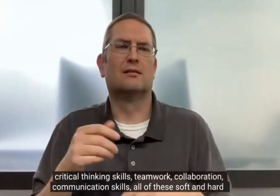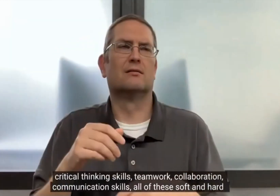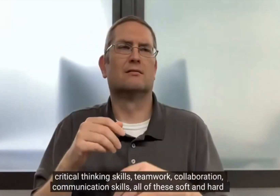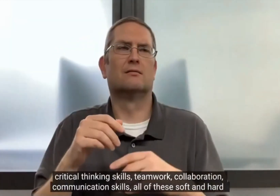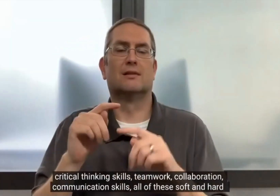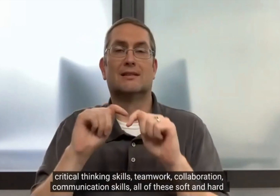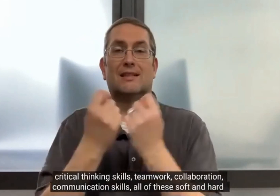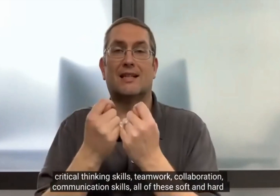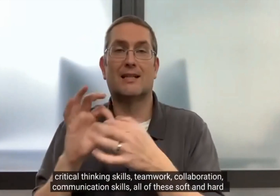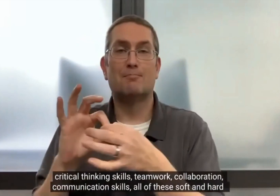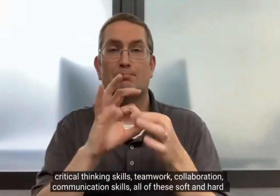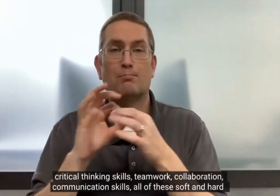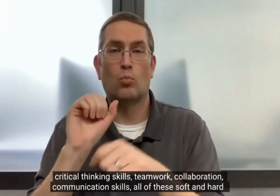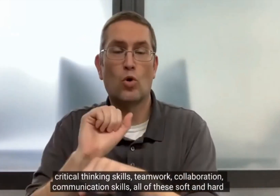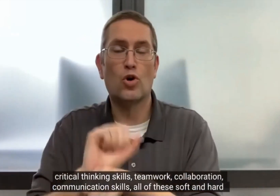critical thinking skills,